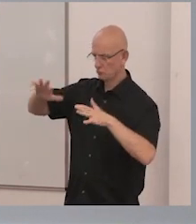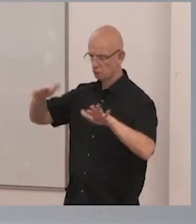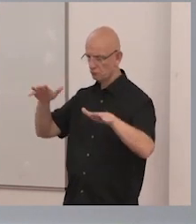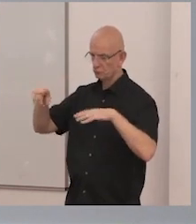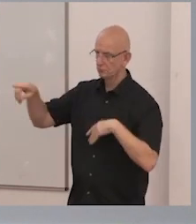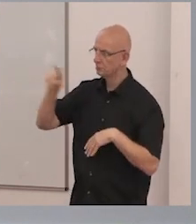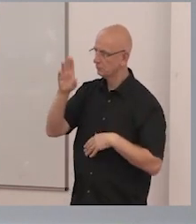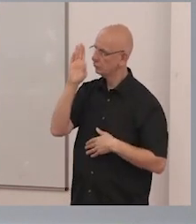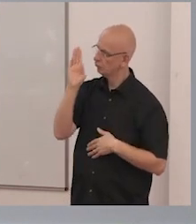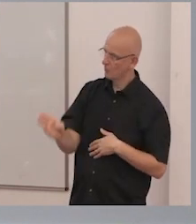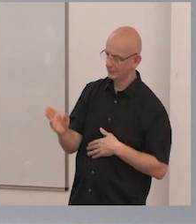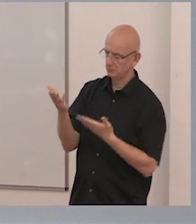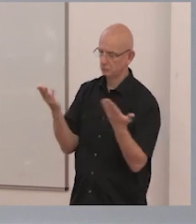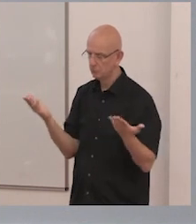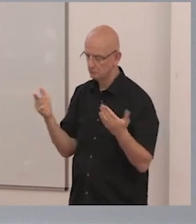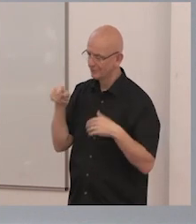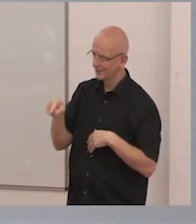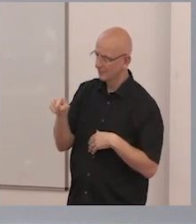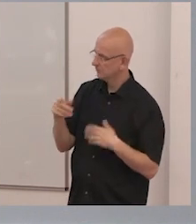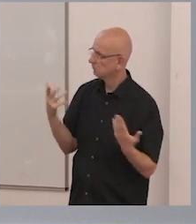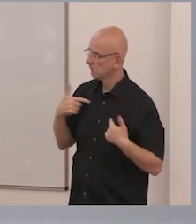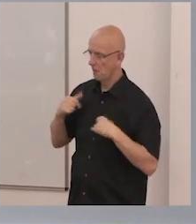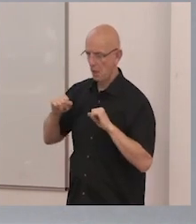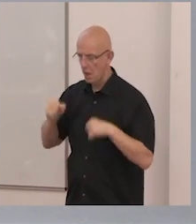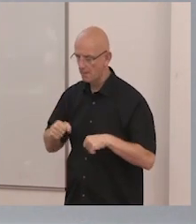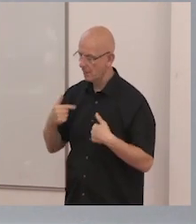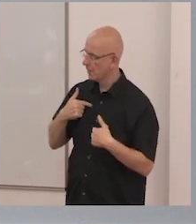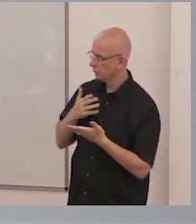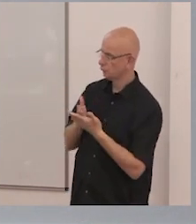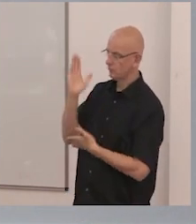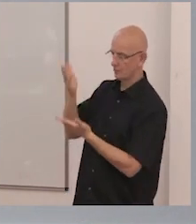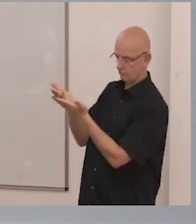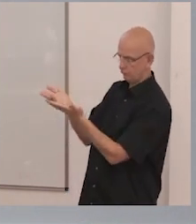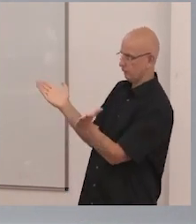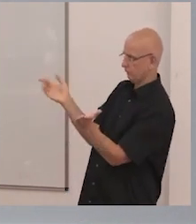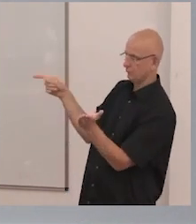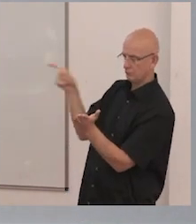with children or disabled people in mind.